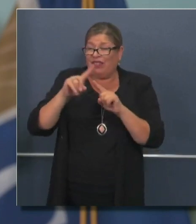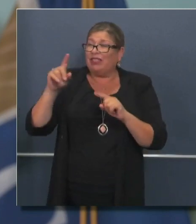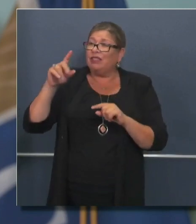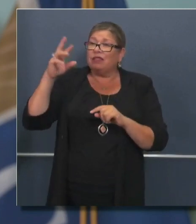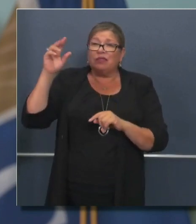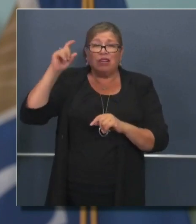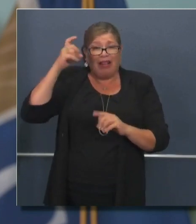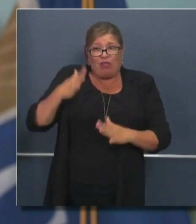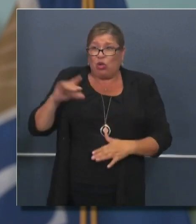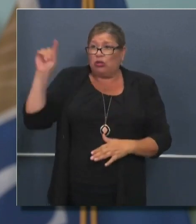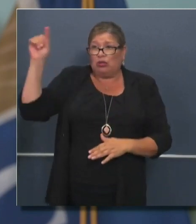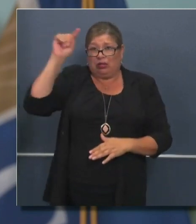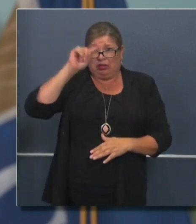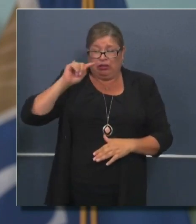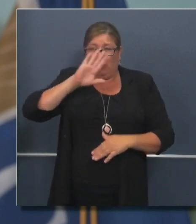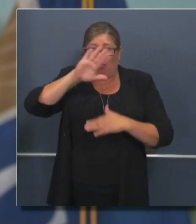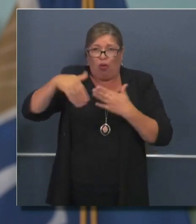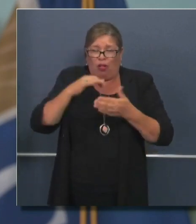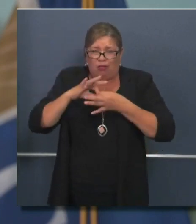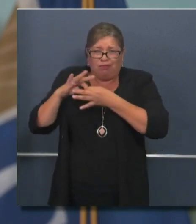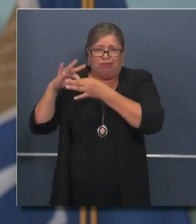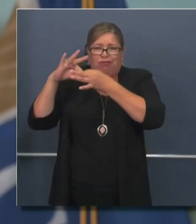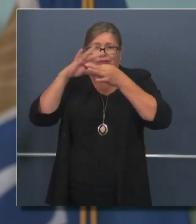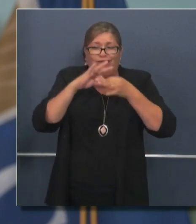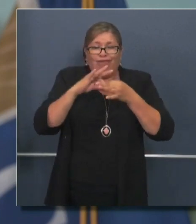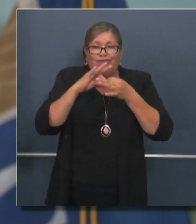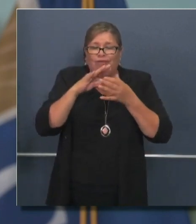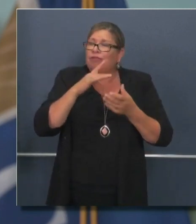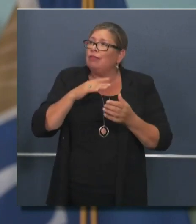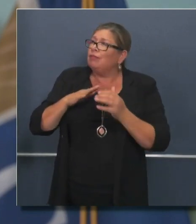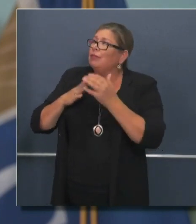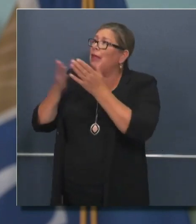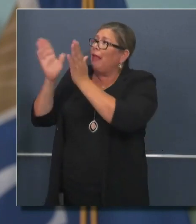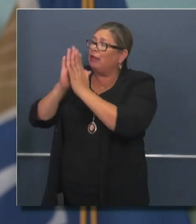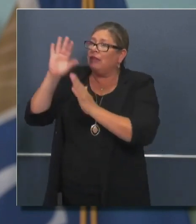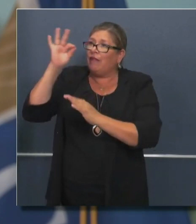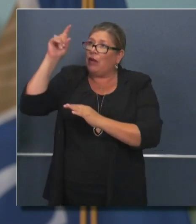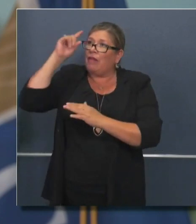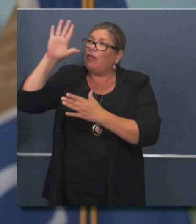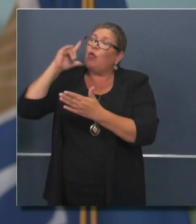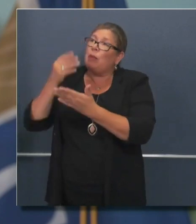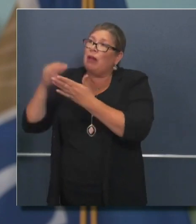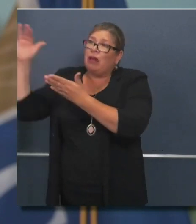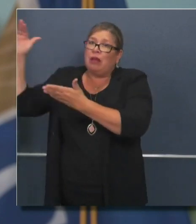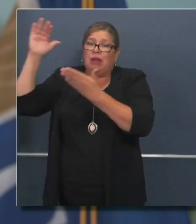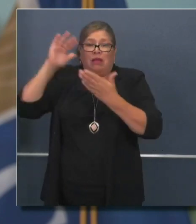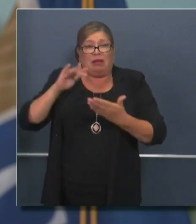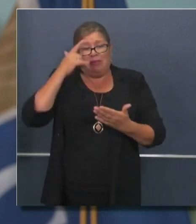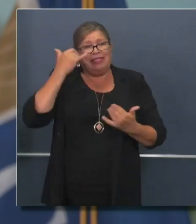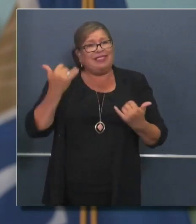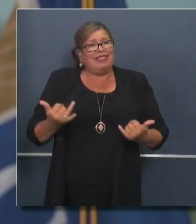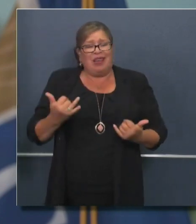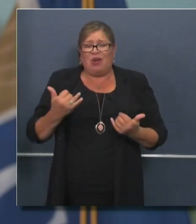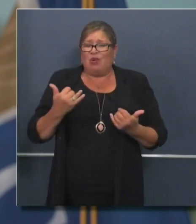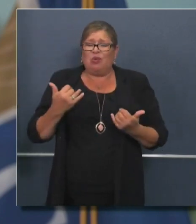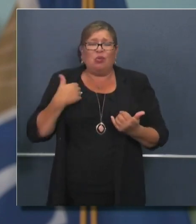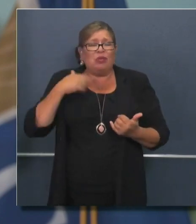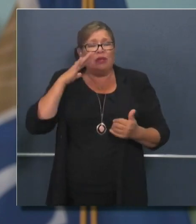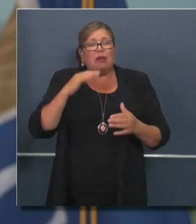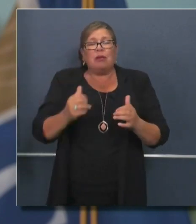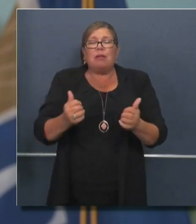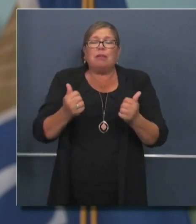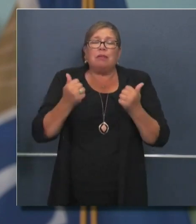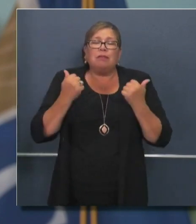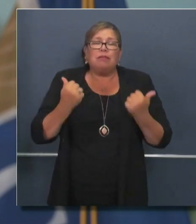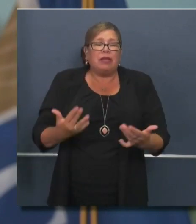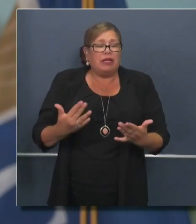of getting support from the federal government at this historic moment where unemployment has now increased just